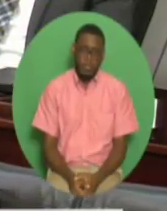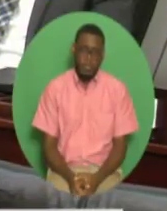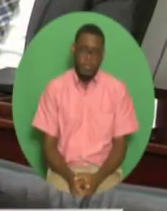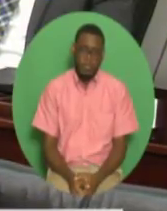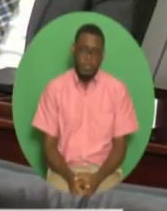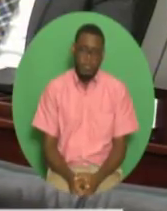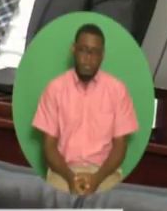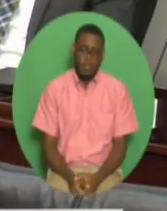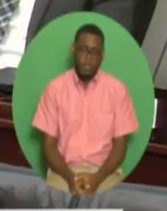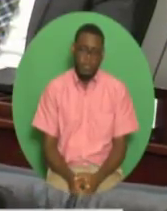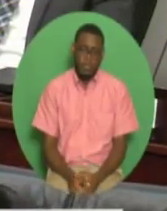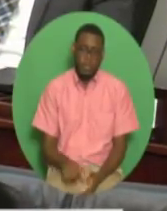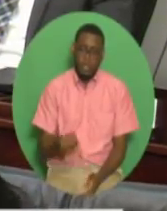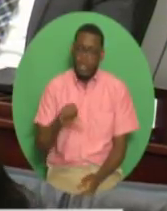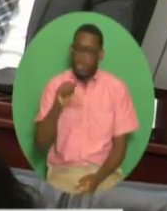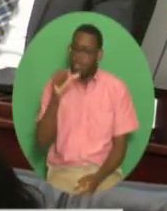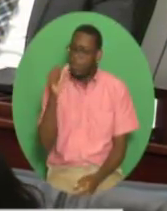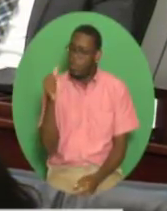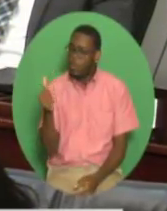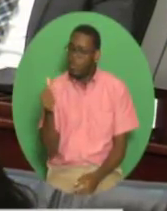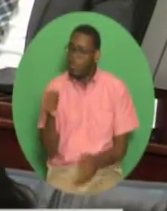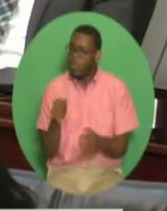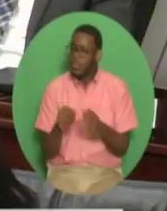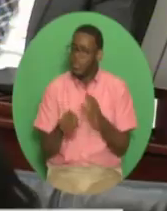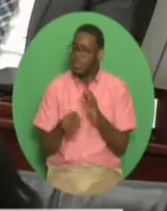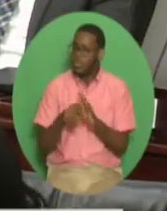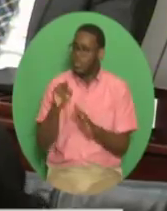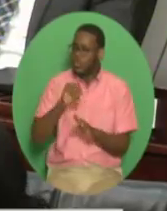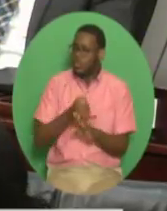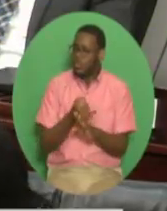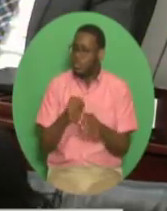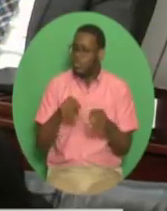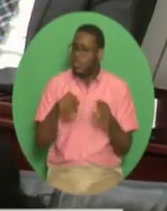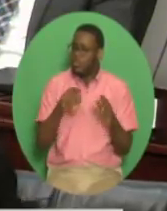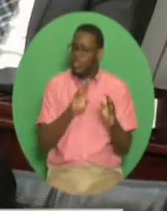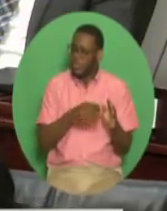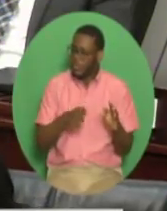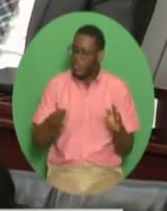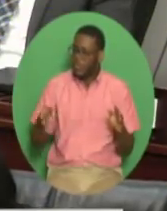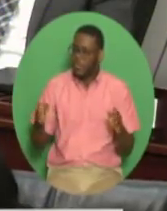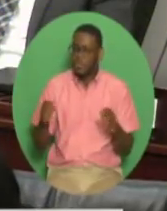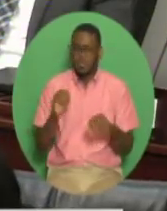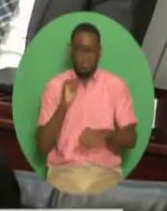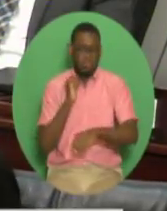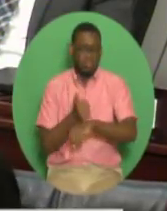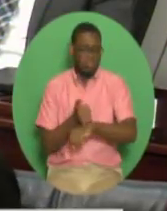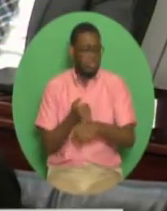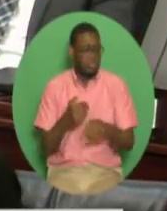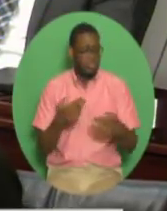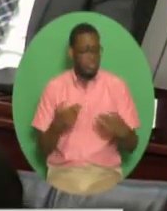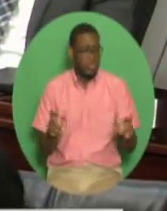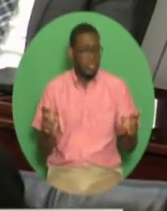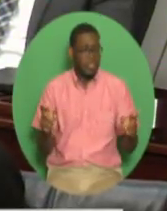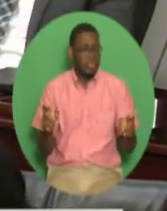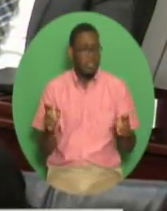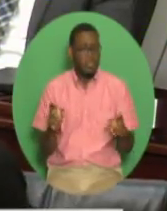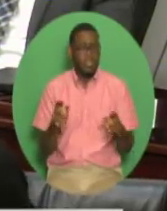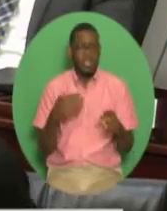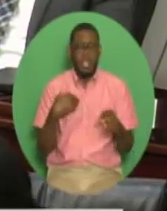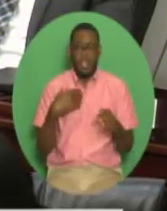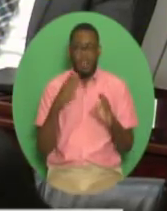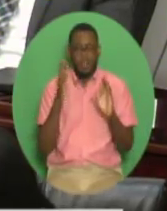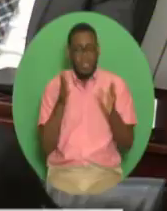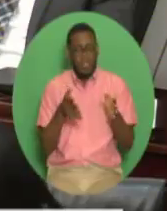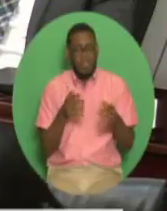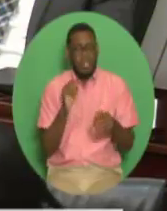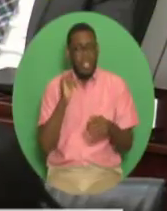There are a number of community-related projects that we have embarked upon. Madam Speaker, I work very closely with the Arima Borough Council.